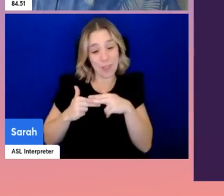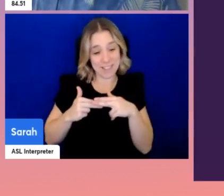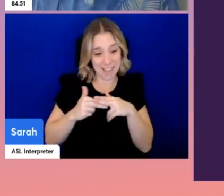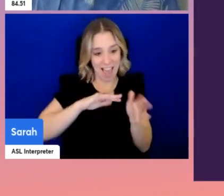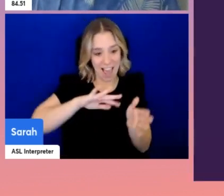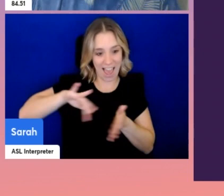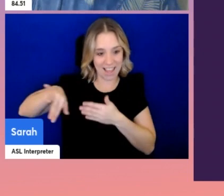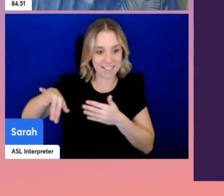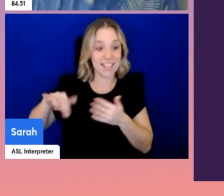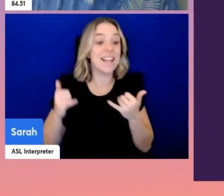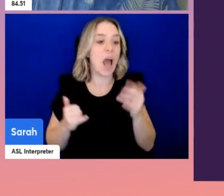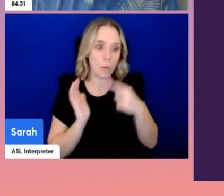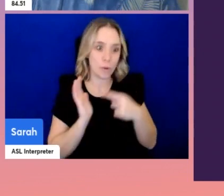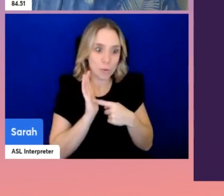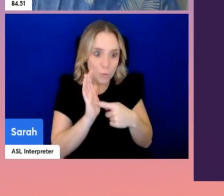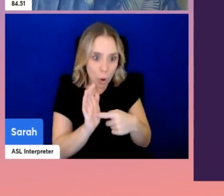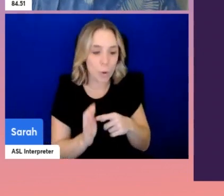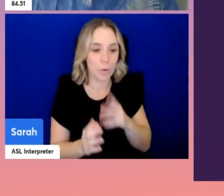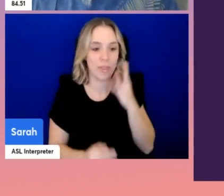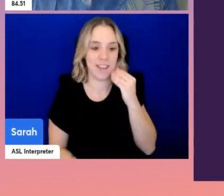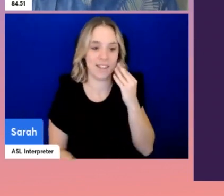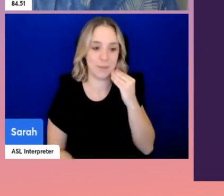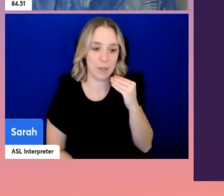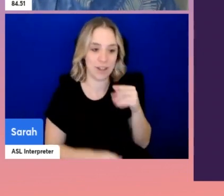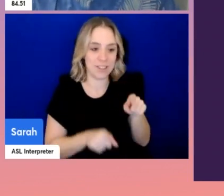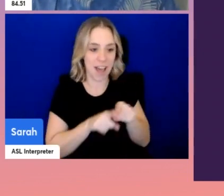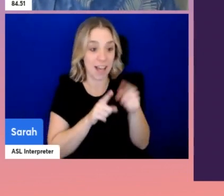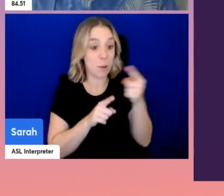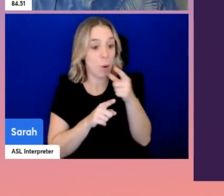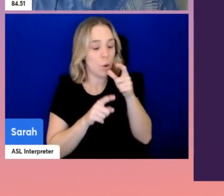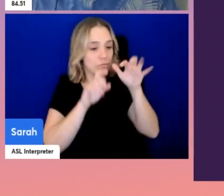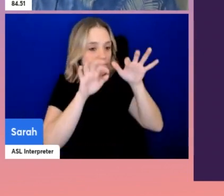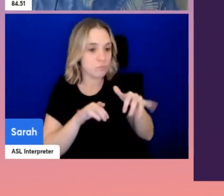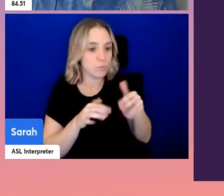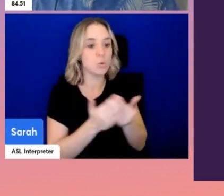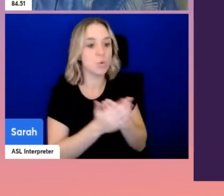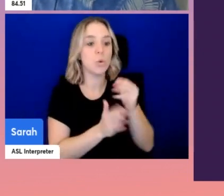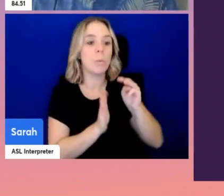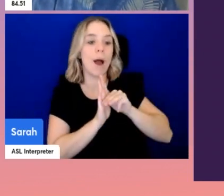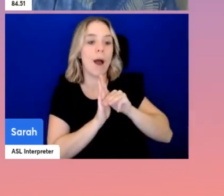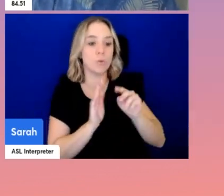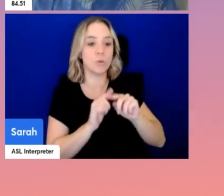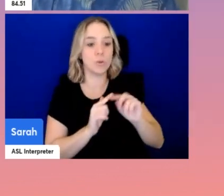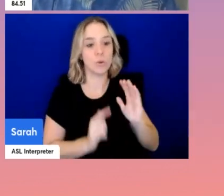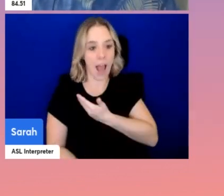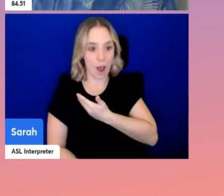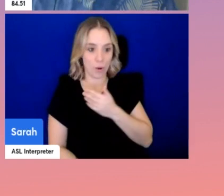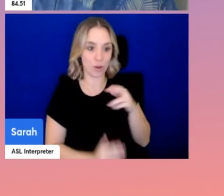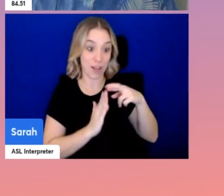going to show you the experience as someone who's putting in a new module to our registry.